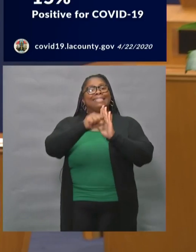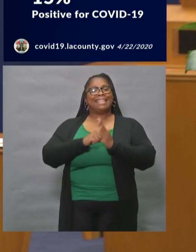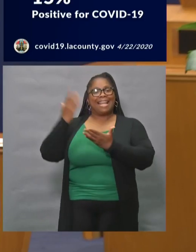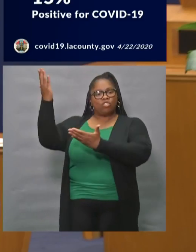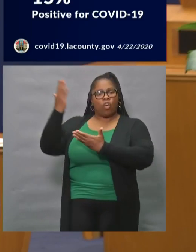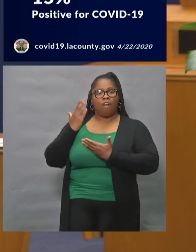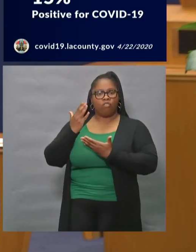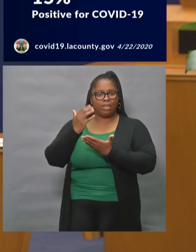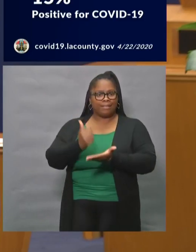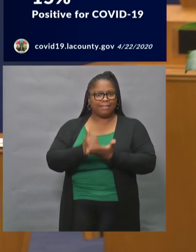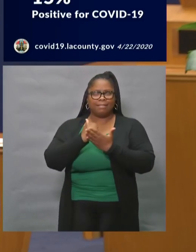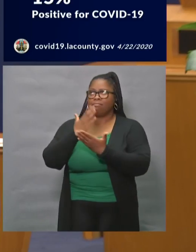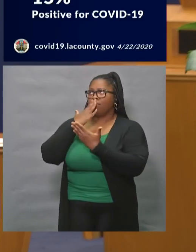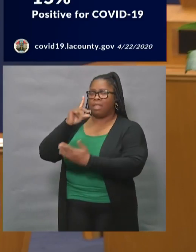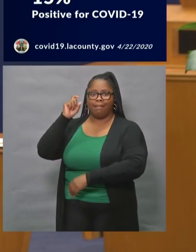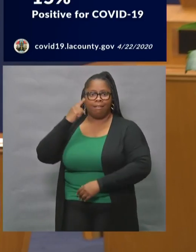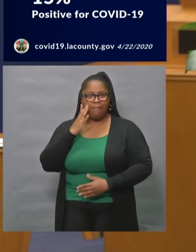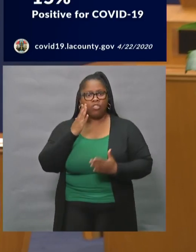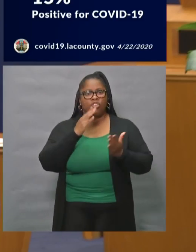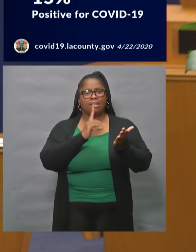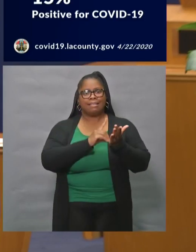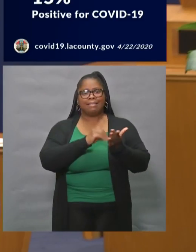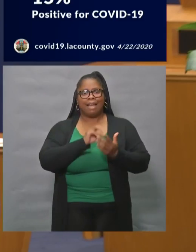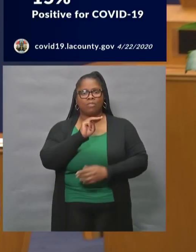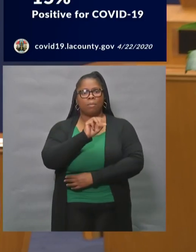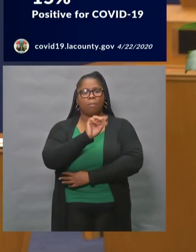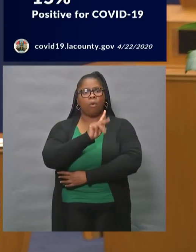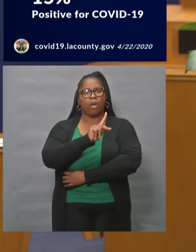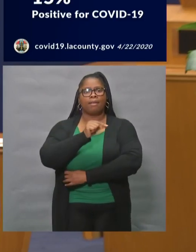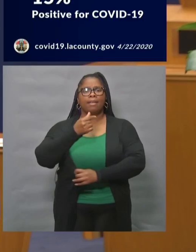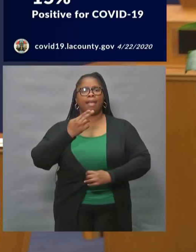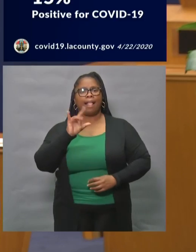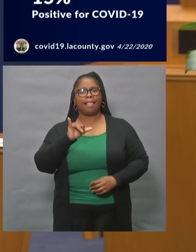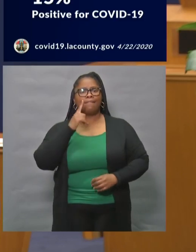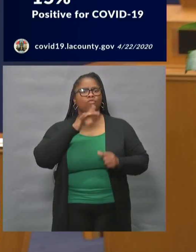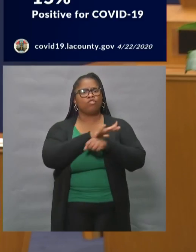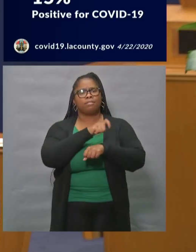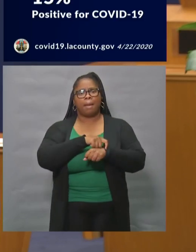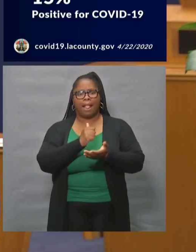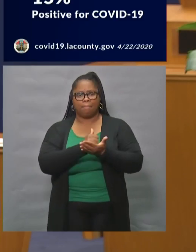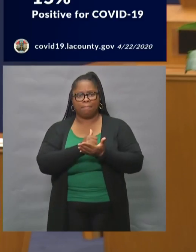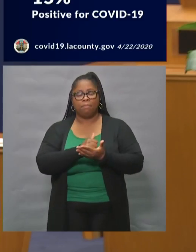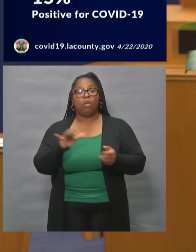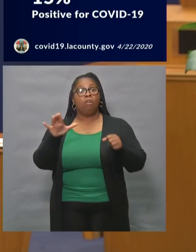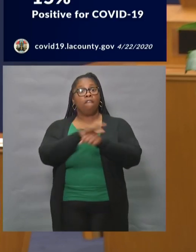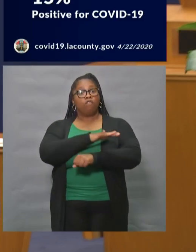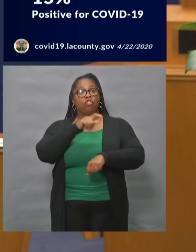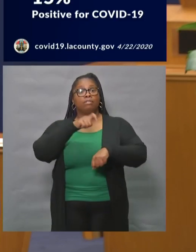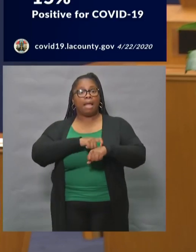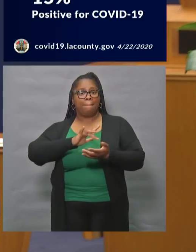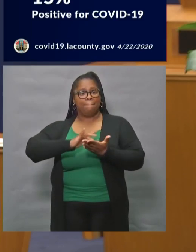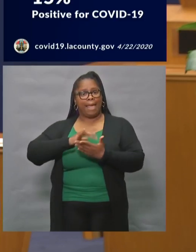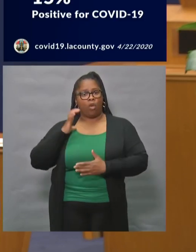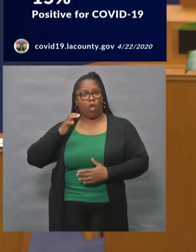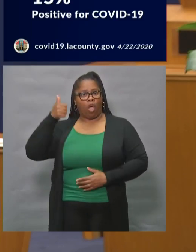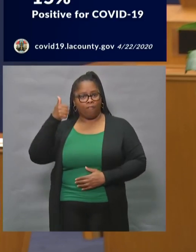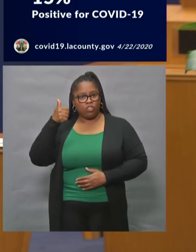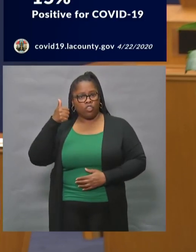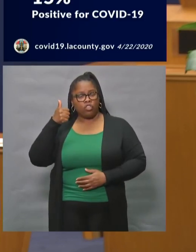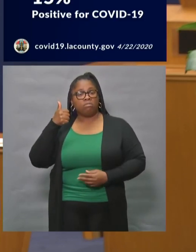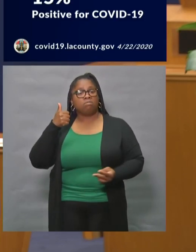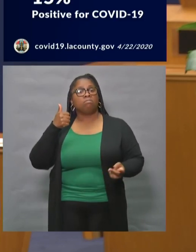to thank the governor and Dr. Mark Galley for all of their help. A full-time medical officer and 2 additional half-time medical officers